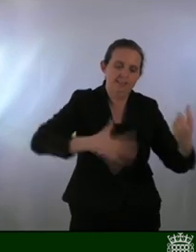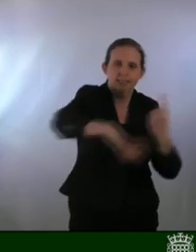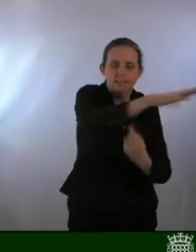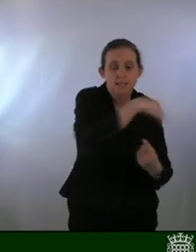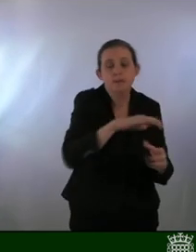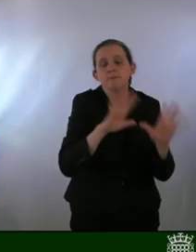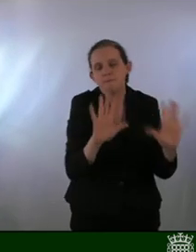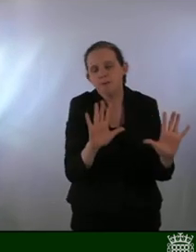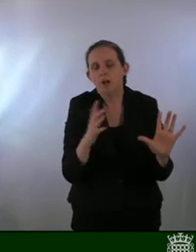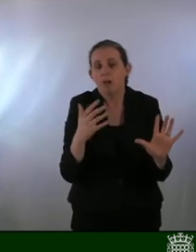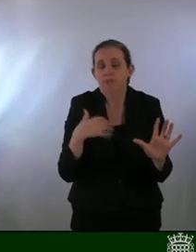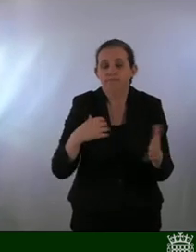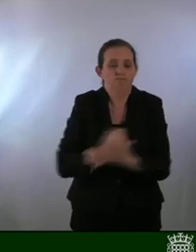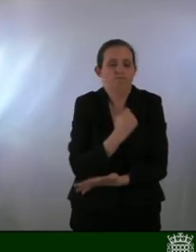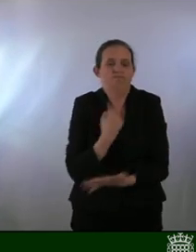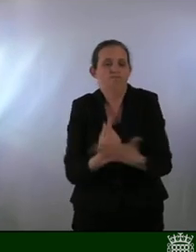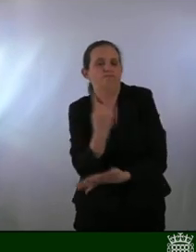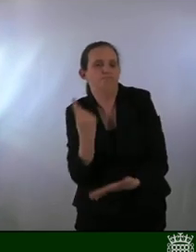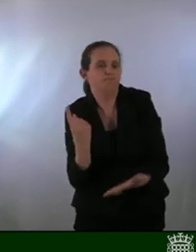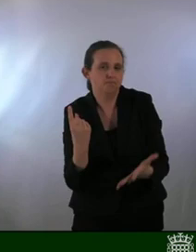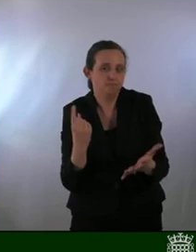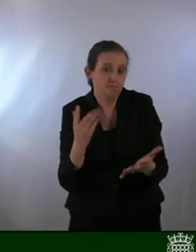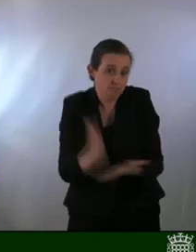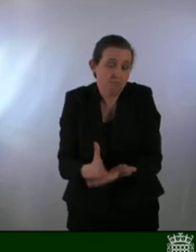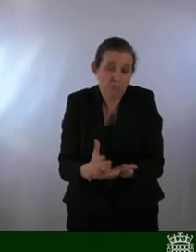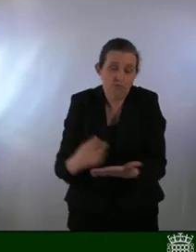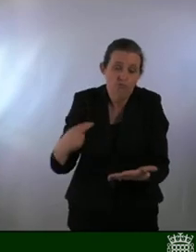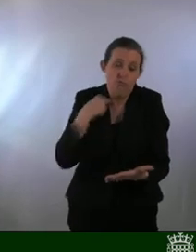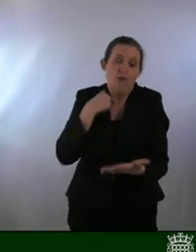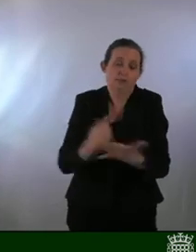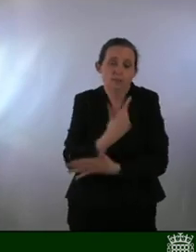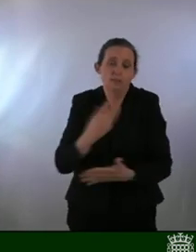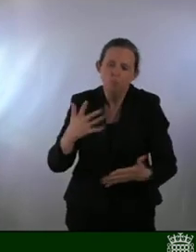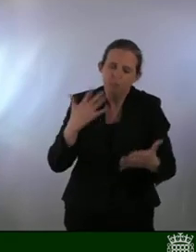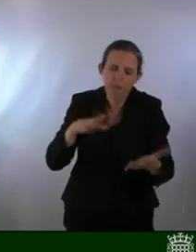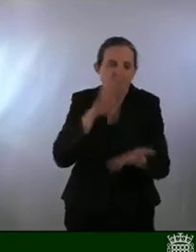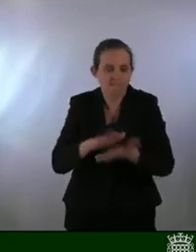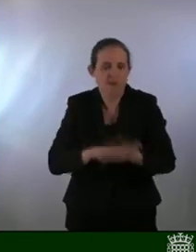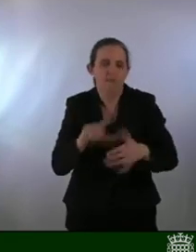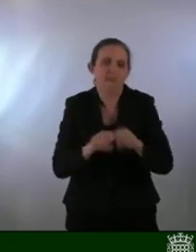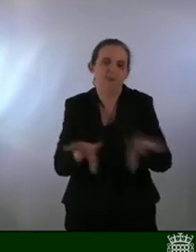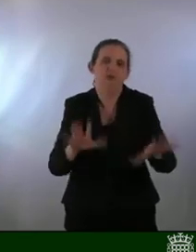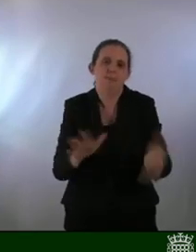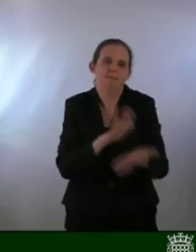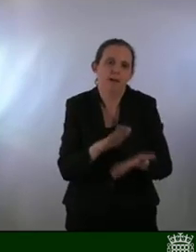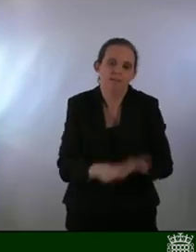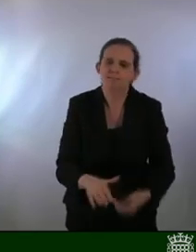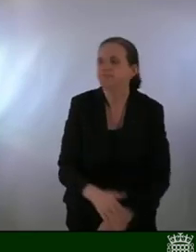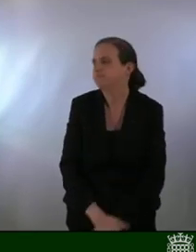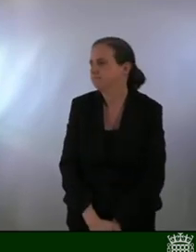to take these measures. I really do. But we are having to fight this virus.